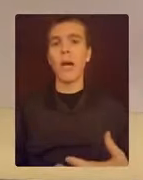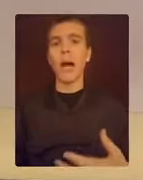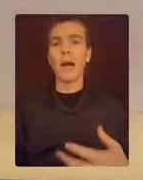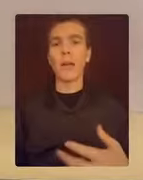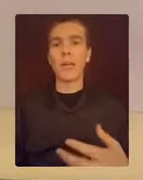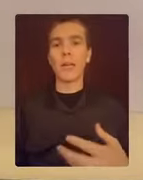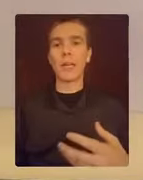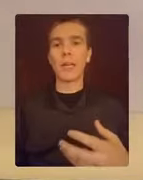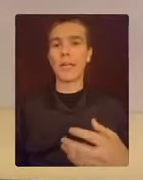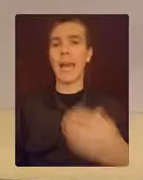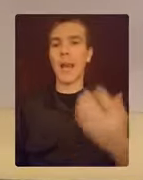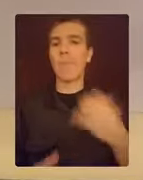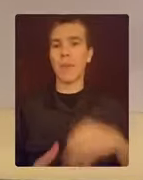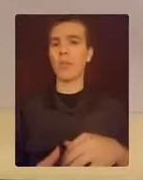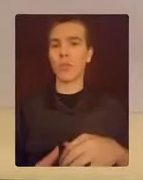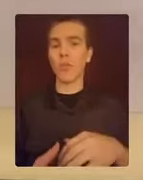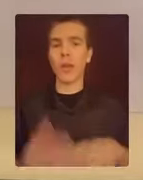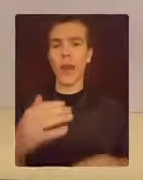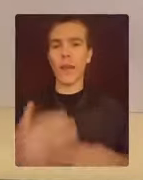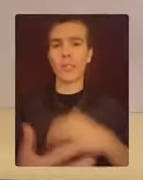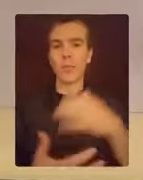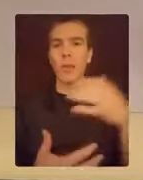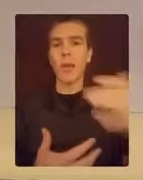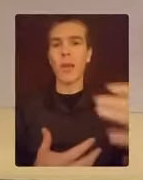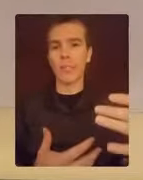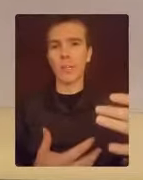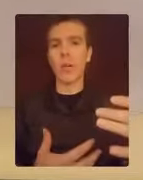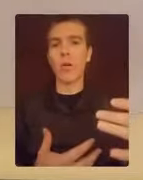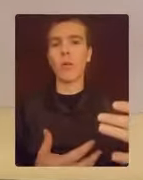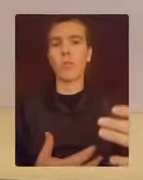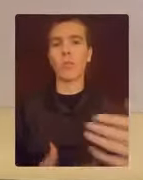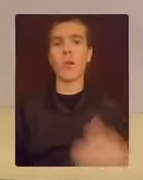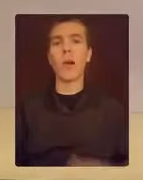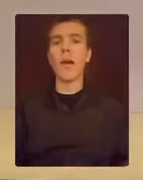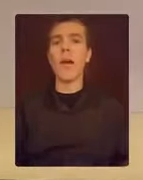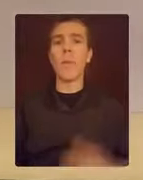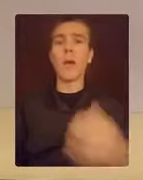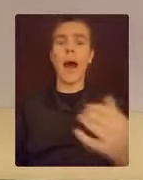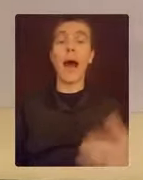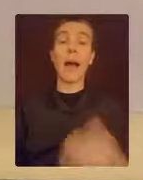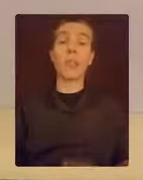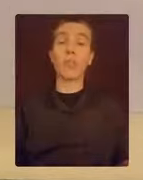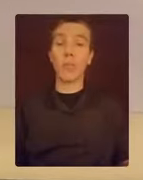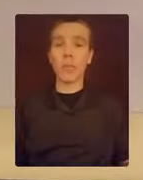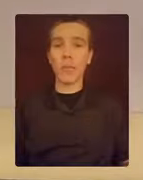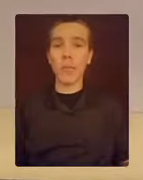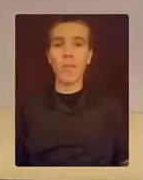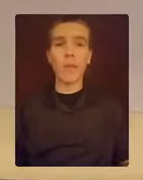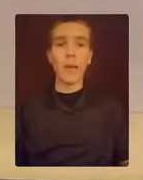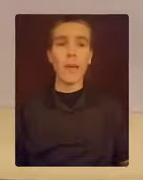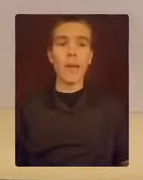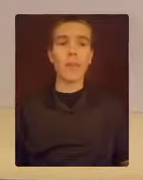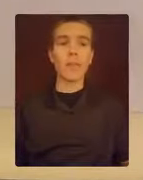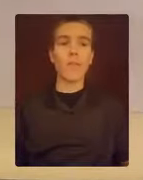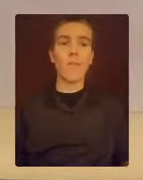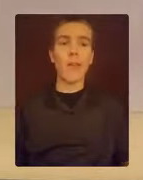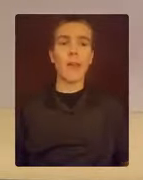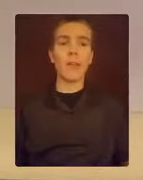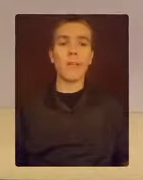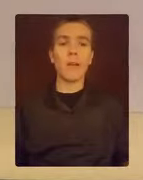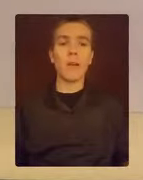vessel, cannot be destroyed. It has to go on somewhere. And what I actually believe